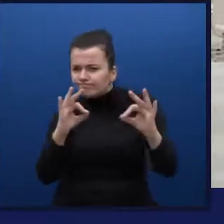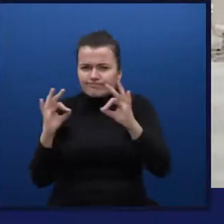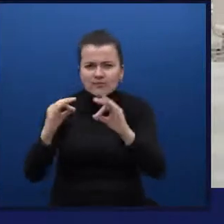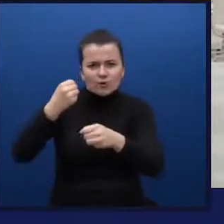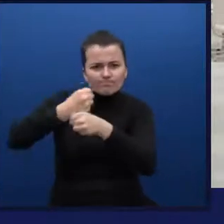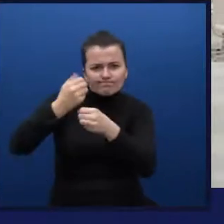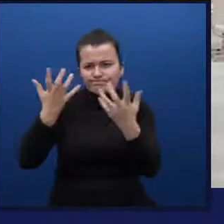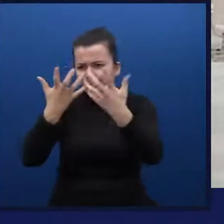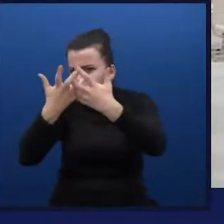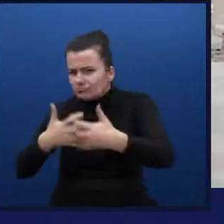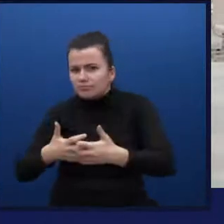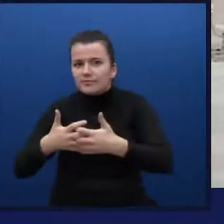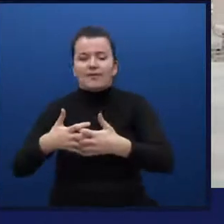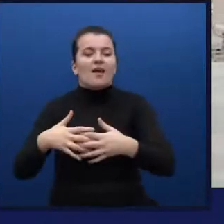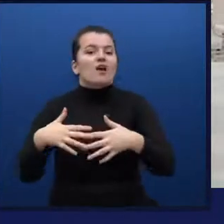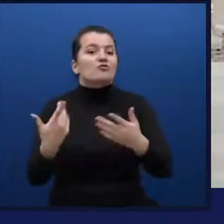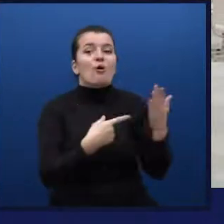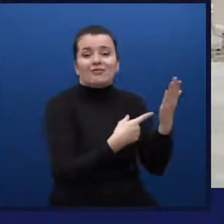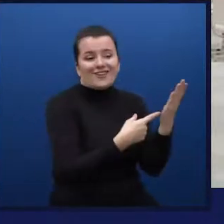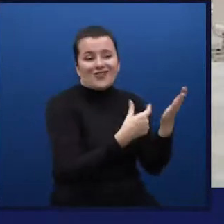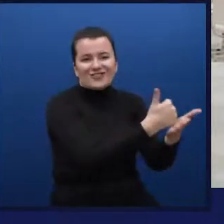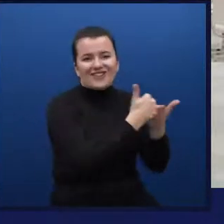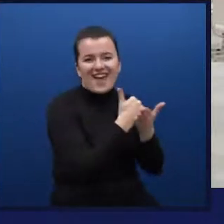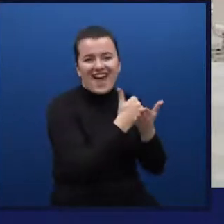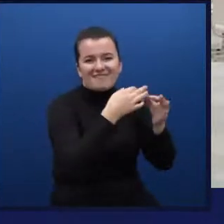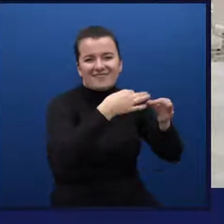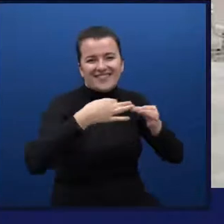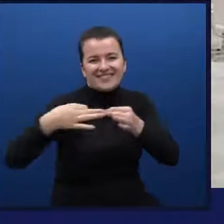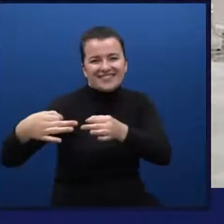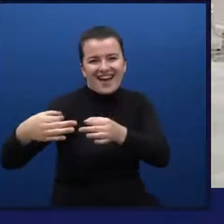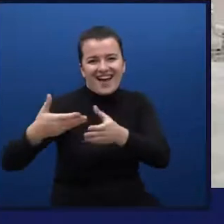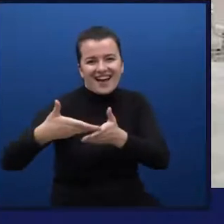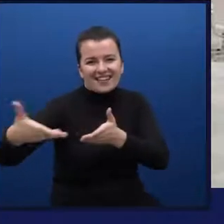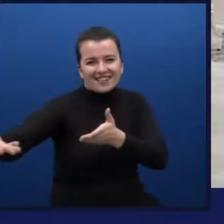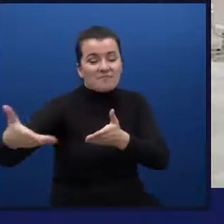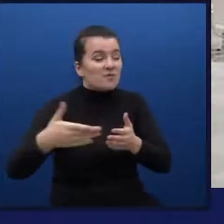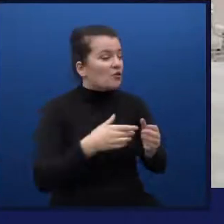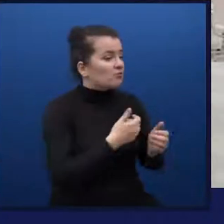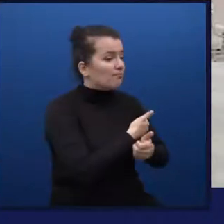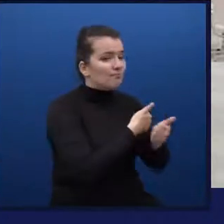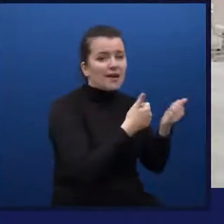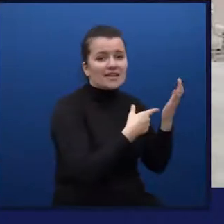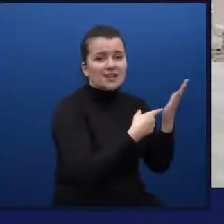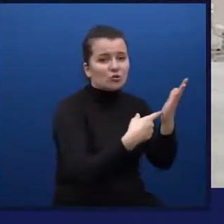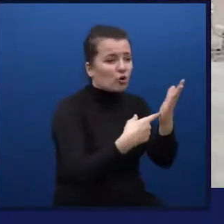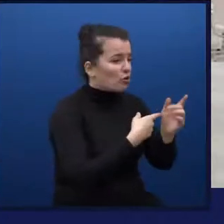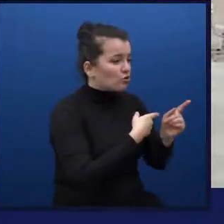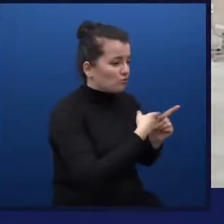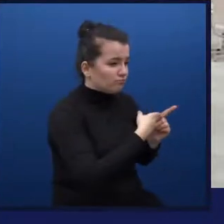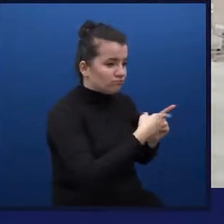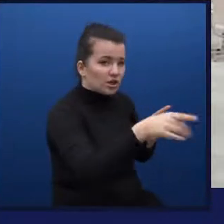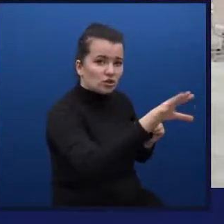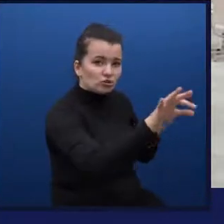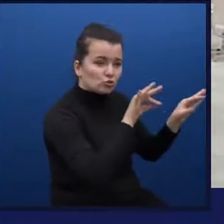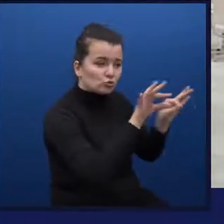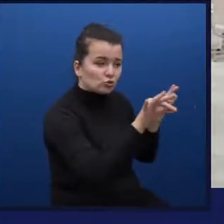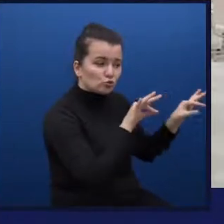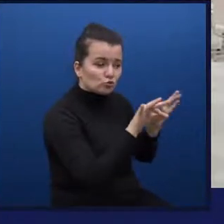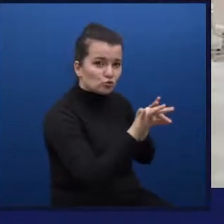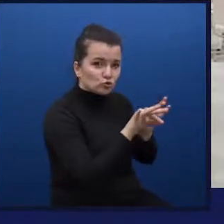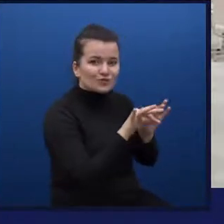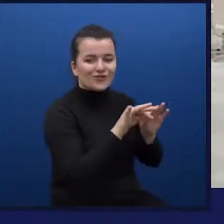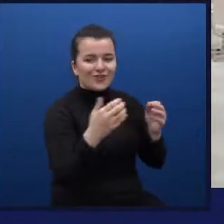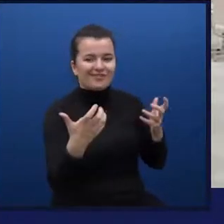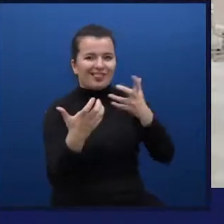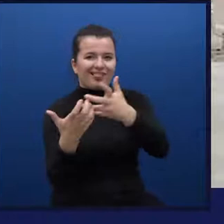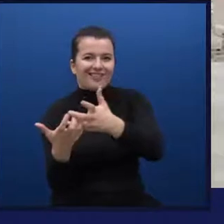make that happen. So really we went about choosing the best technologies to fit that particular need. Obviously, a few months into